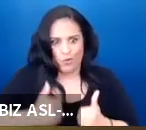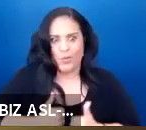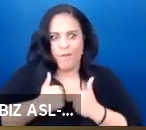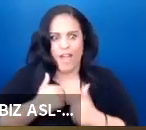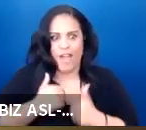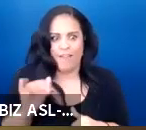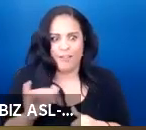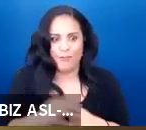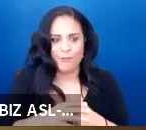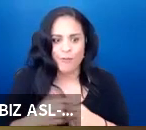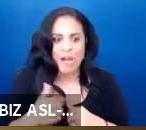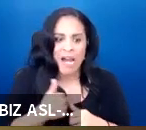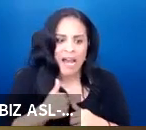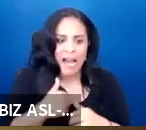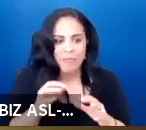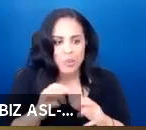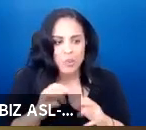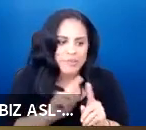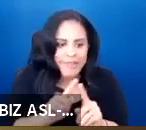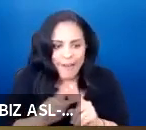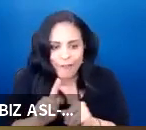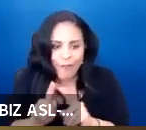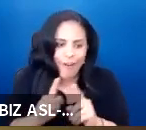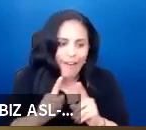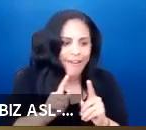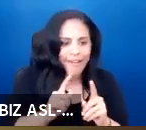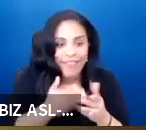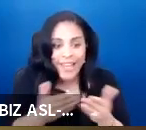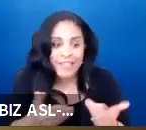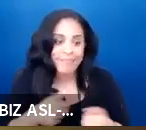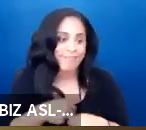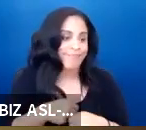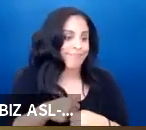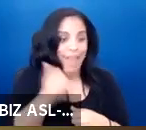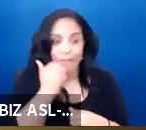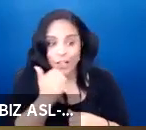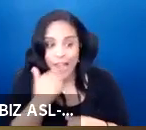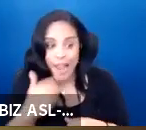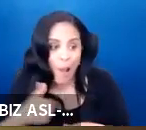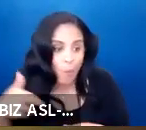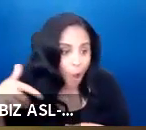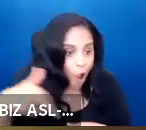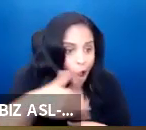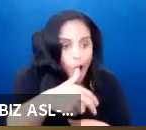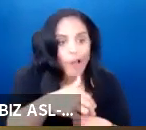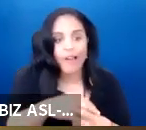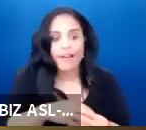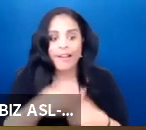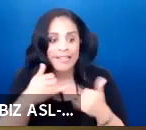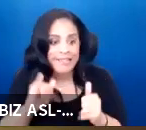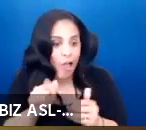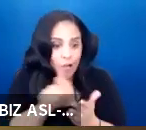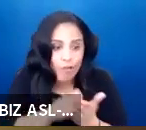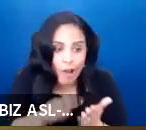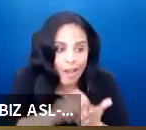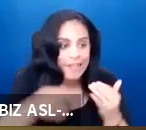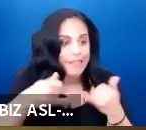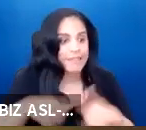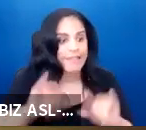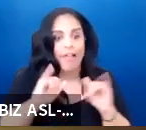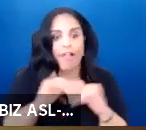I'm doing different things, walking every day, still writing.